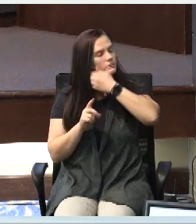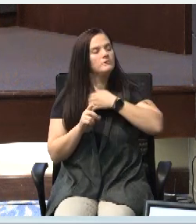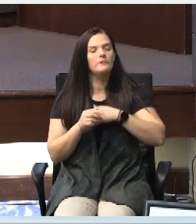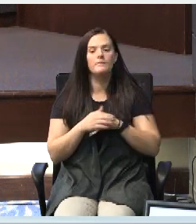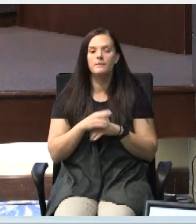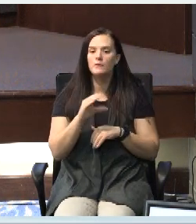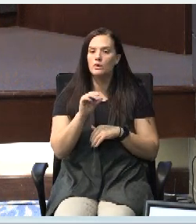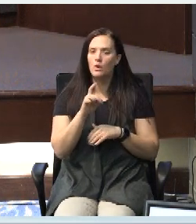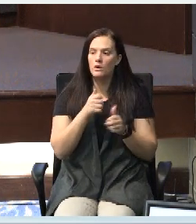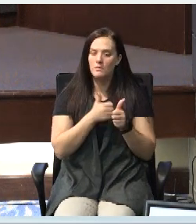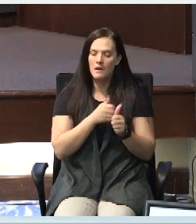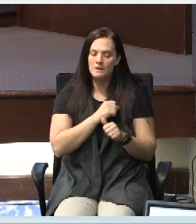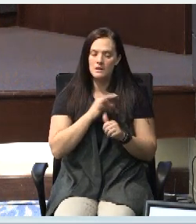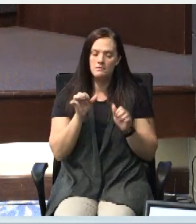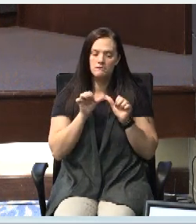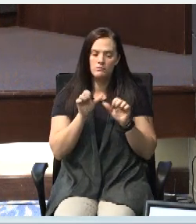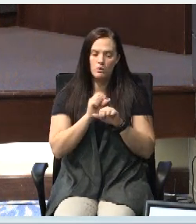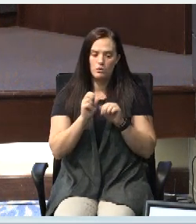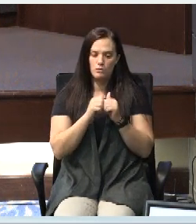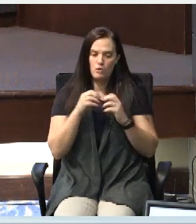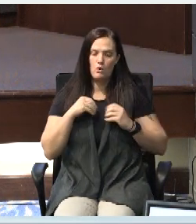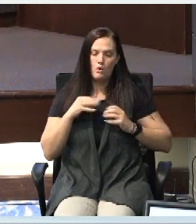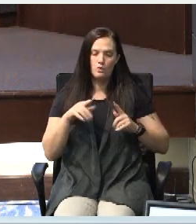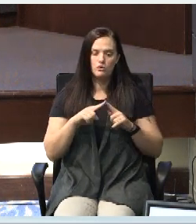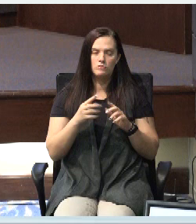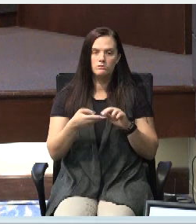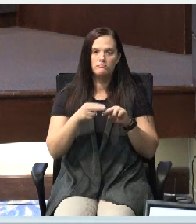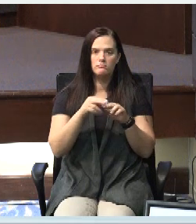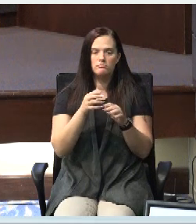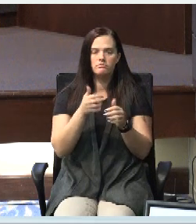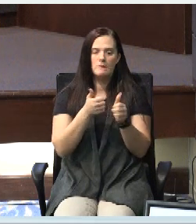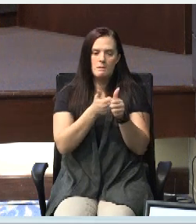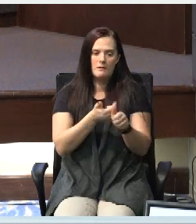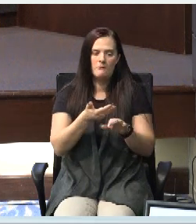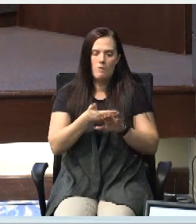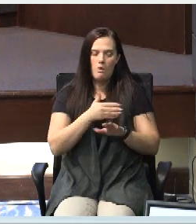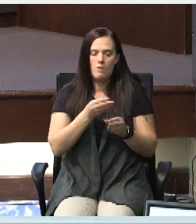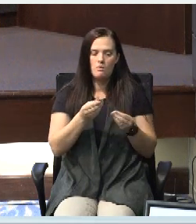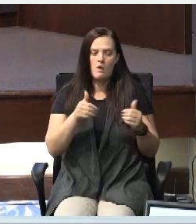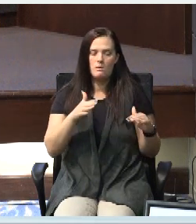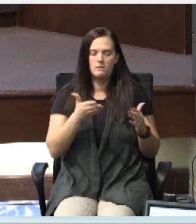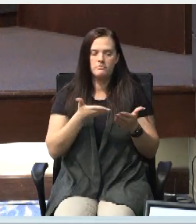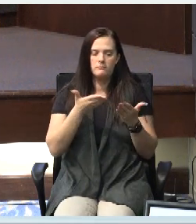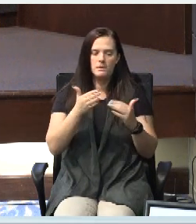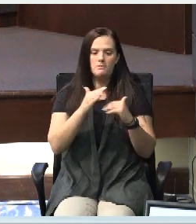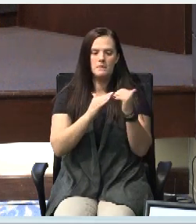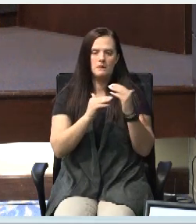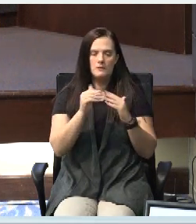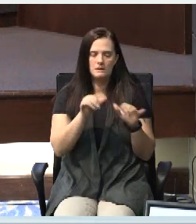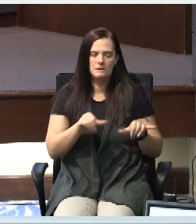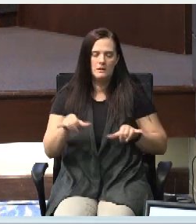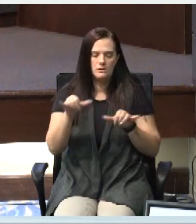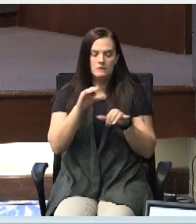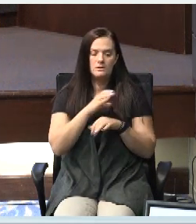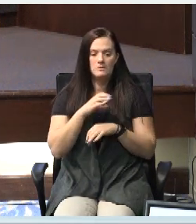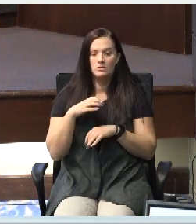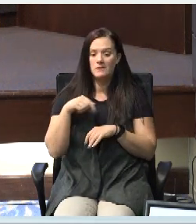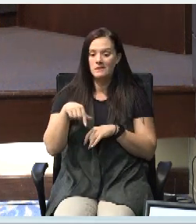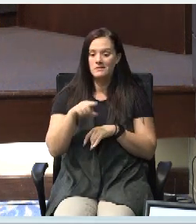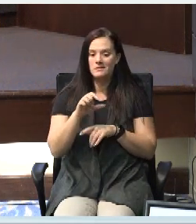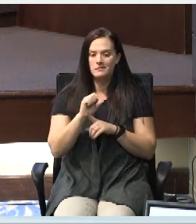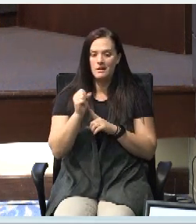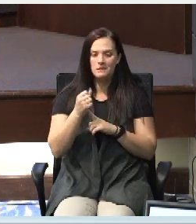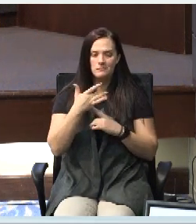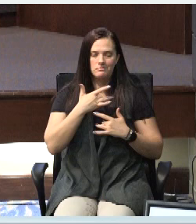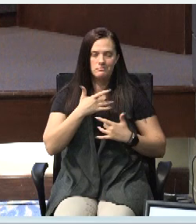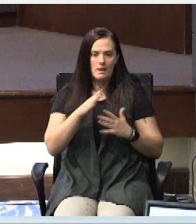Code compliance staff continually works with owners to gain compliance before a property is brought before the Building Standards Commission. Typically, these cases